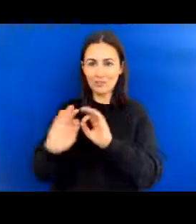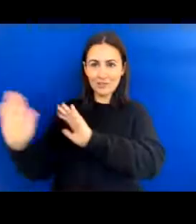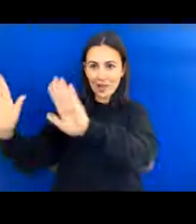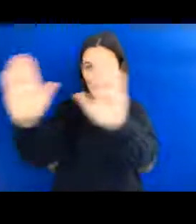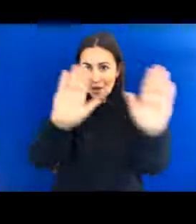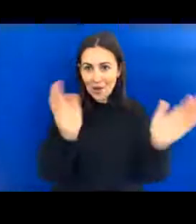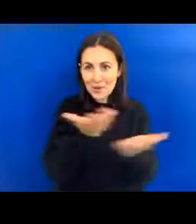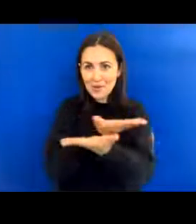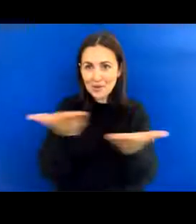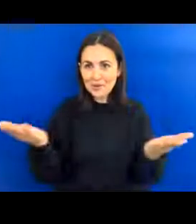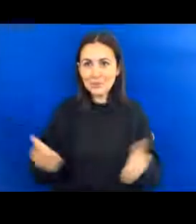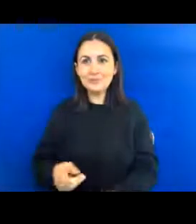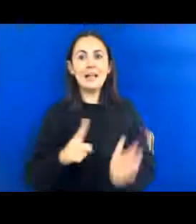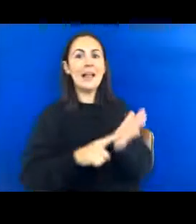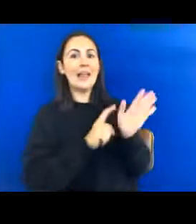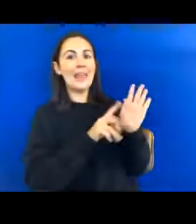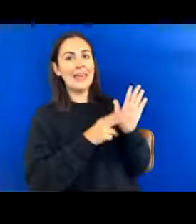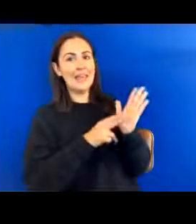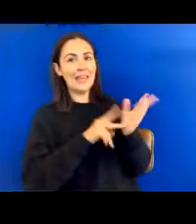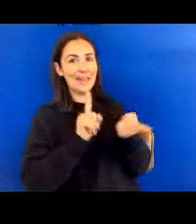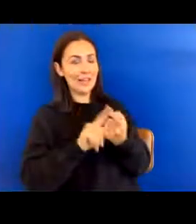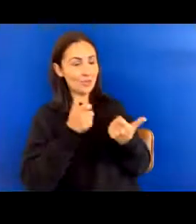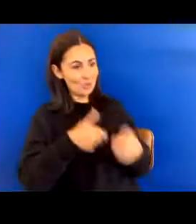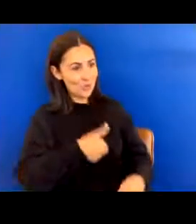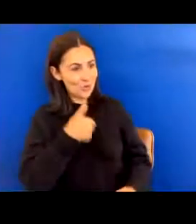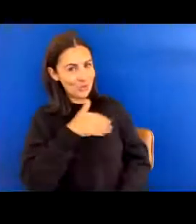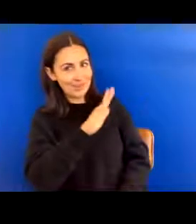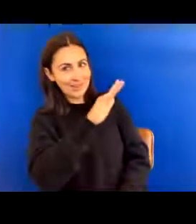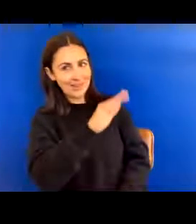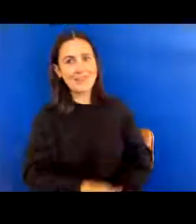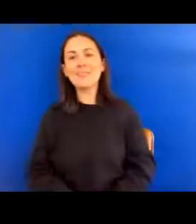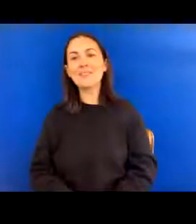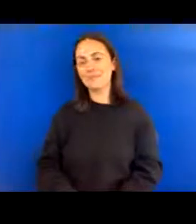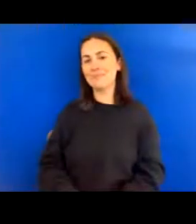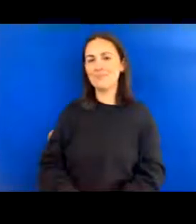Good morning, it's good to be here. That's great.